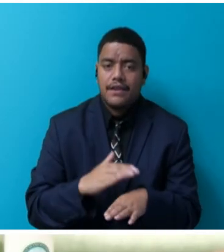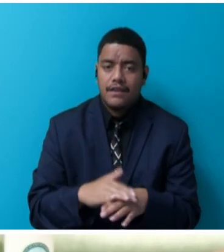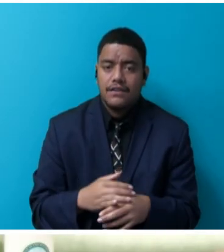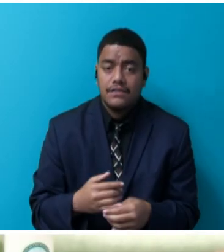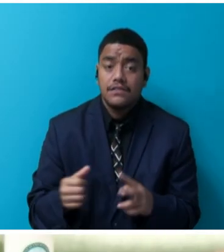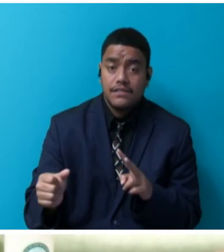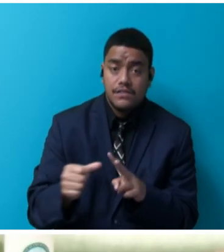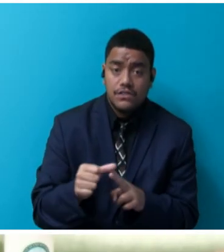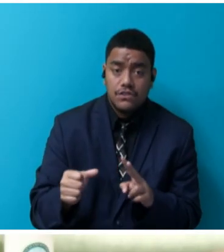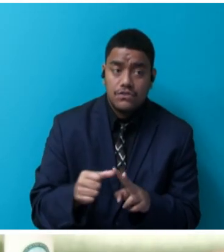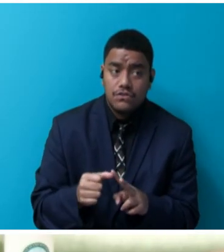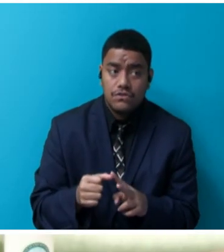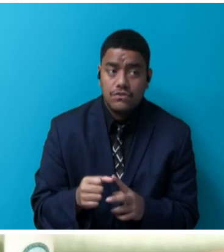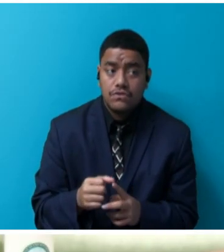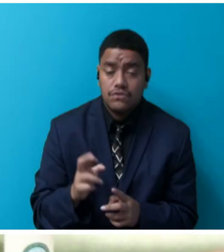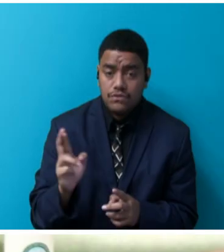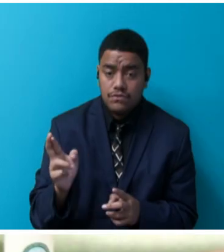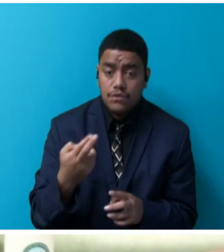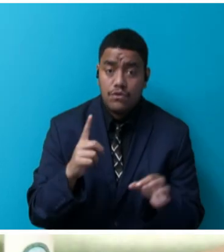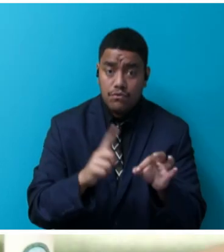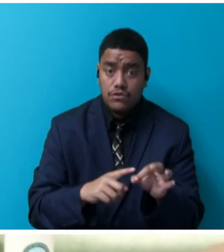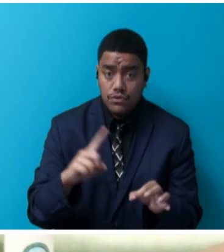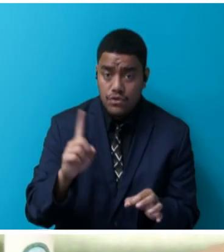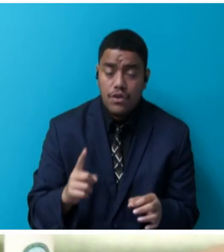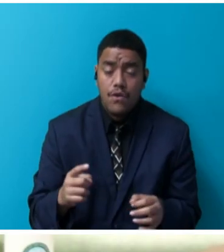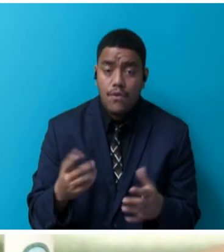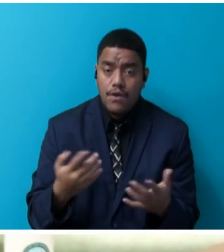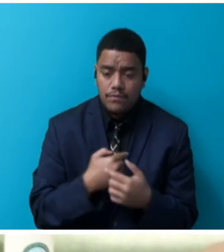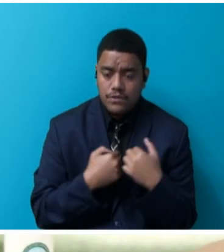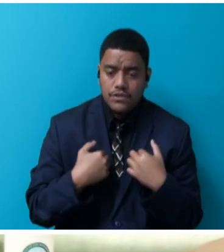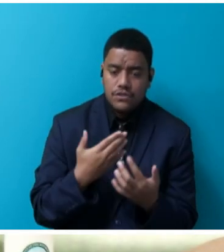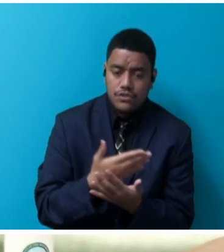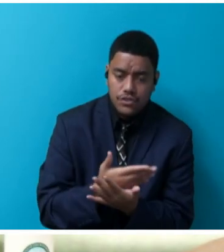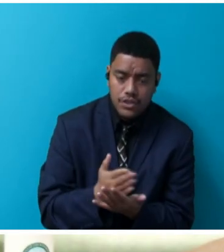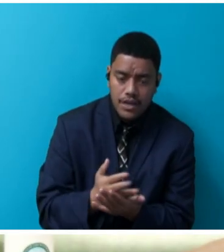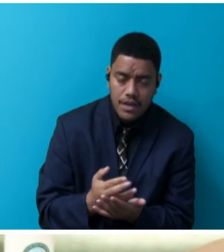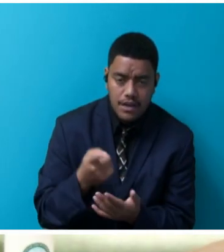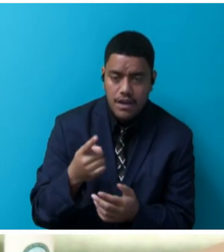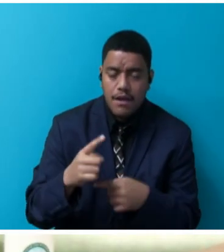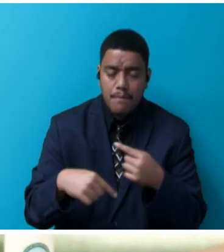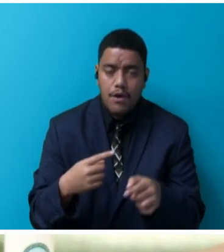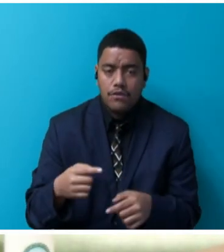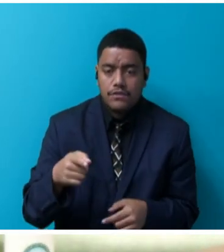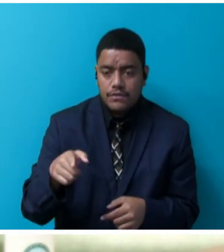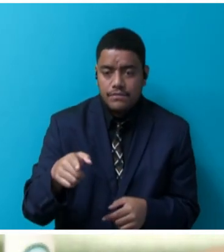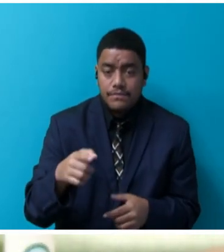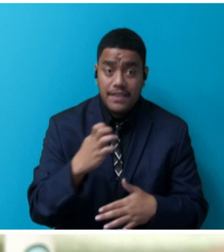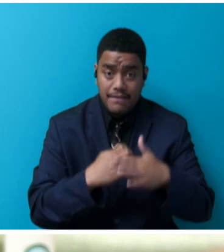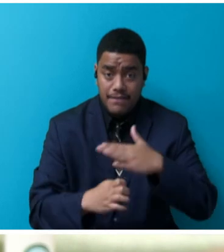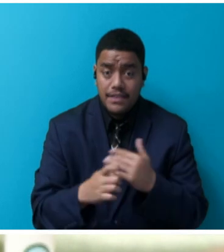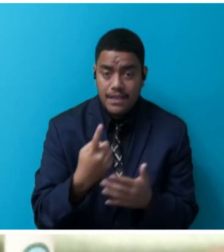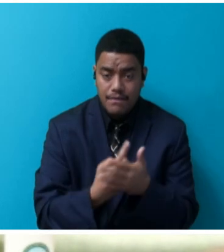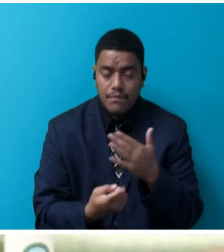be responding on a question today where I share an update on important regional cybersecurity events that